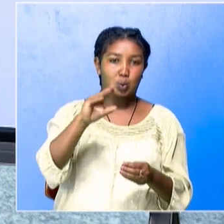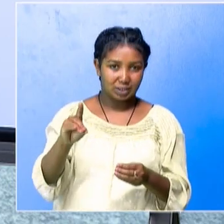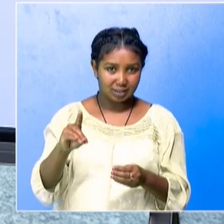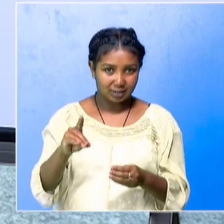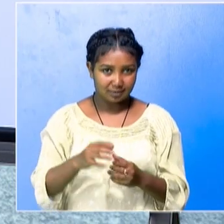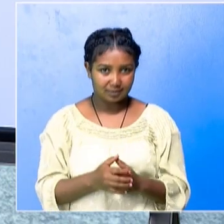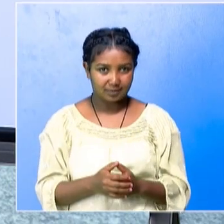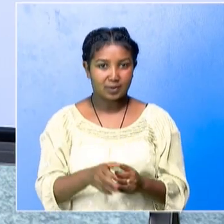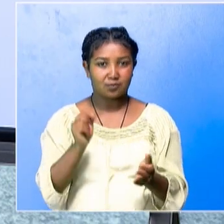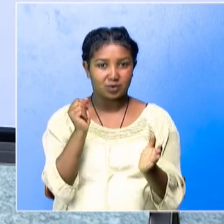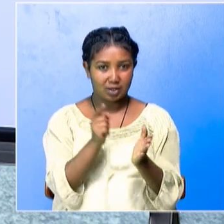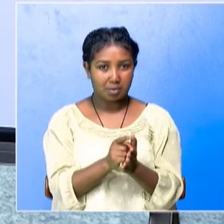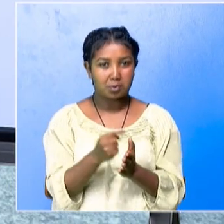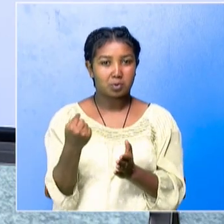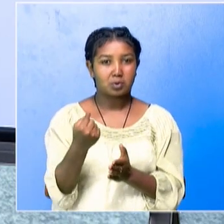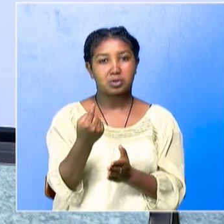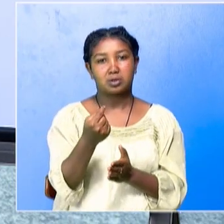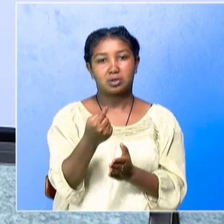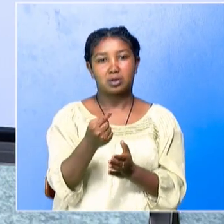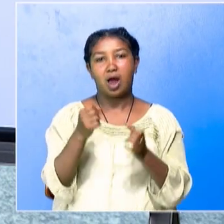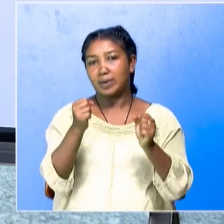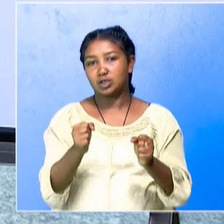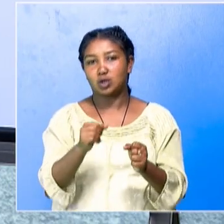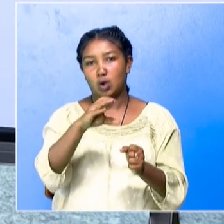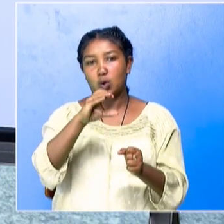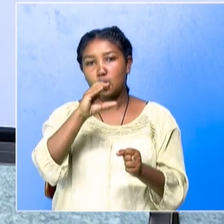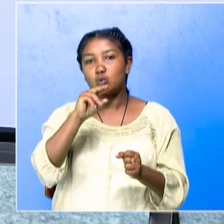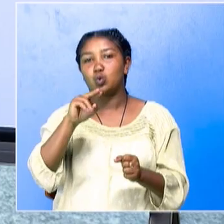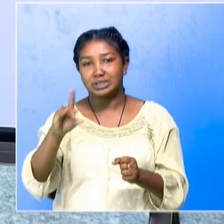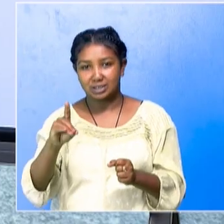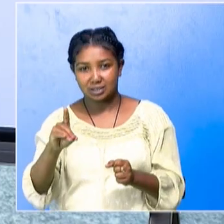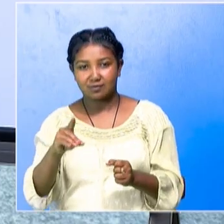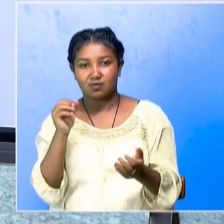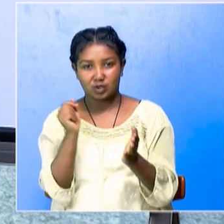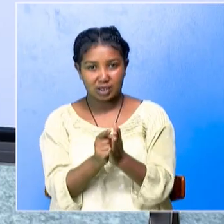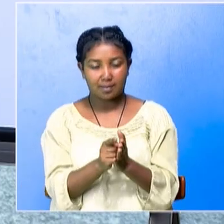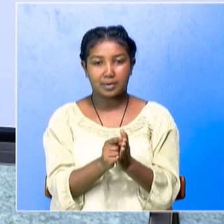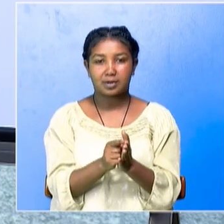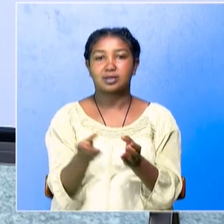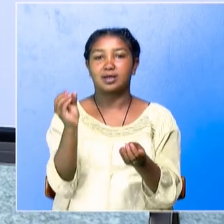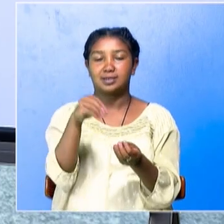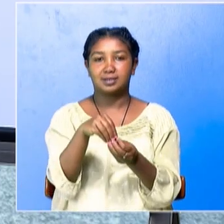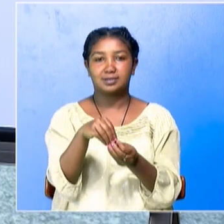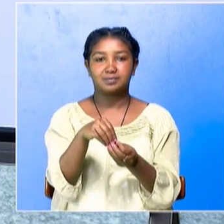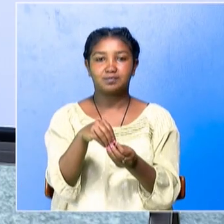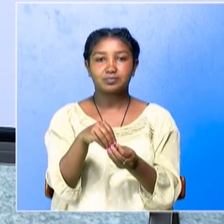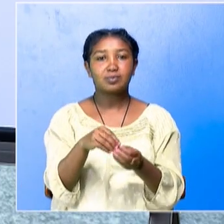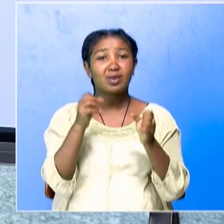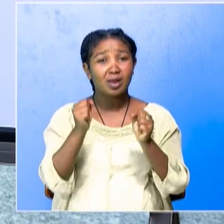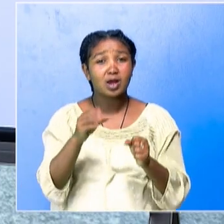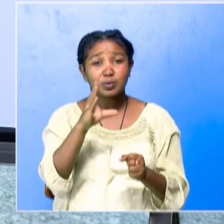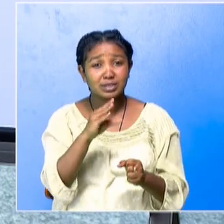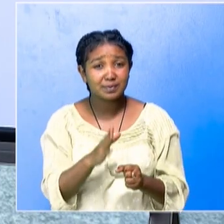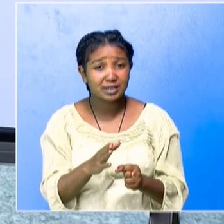tense. For example, we can use also with ability could too. For example, let us add, can you